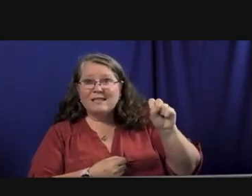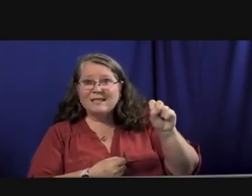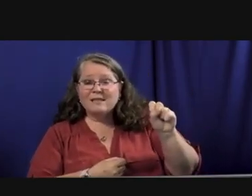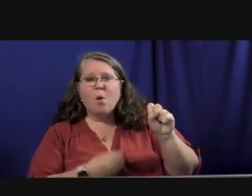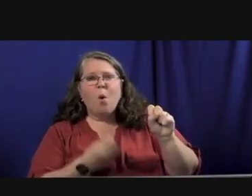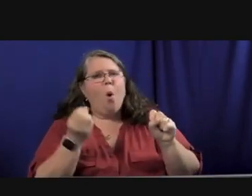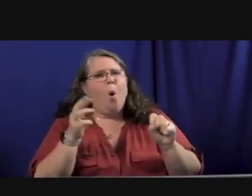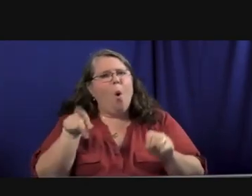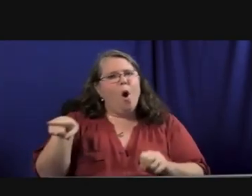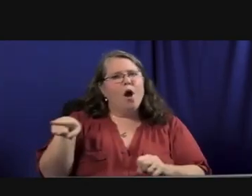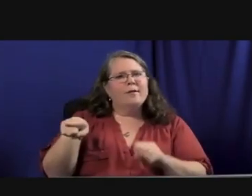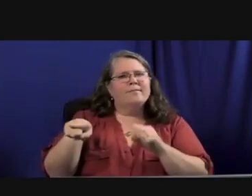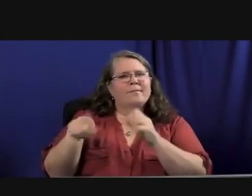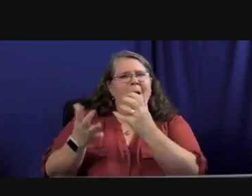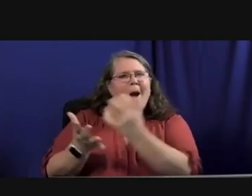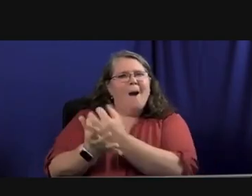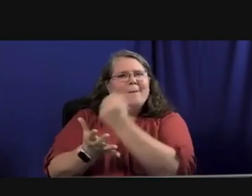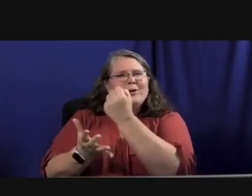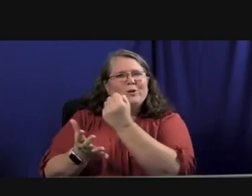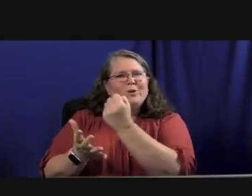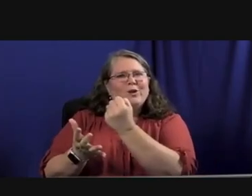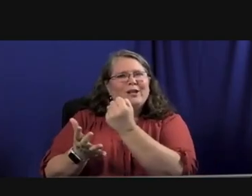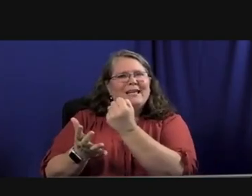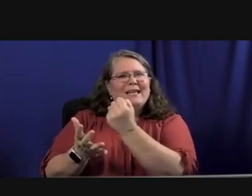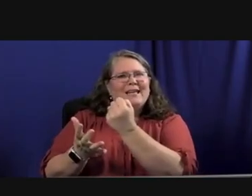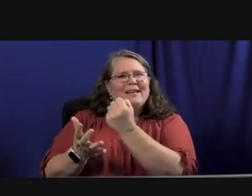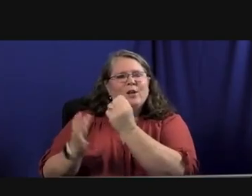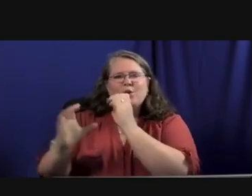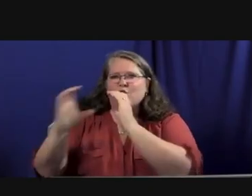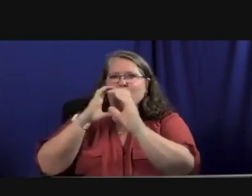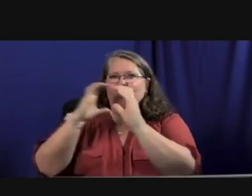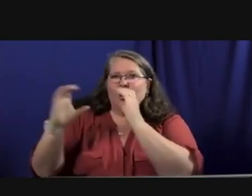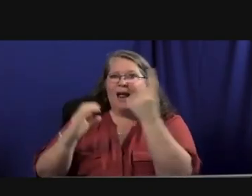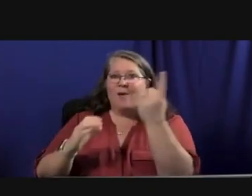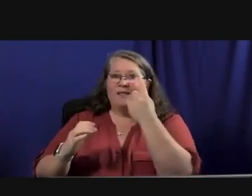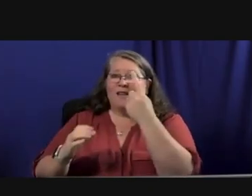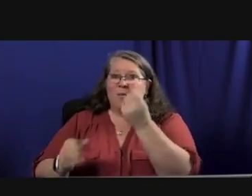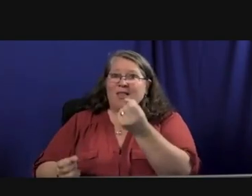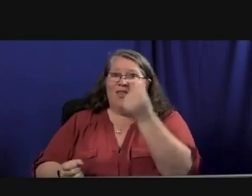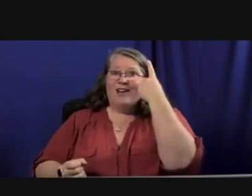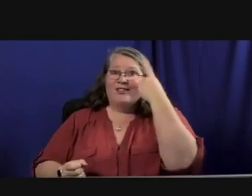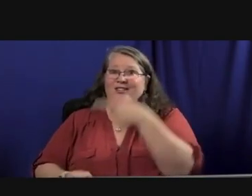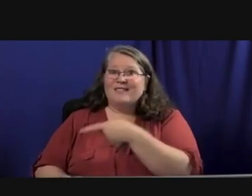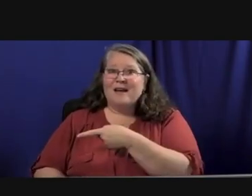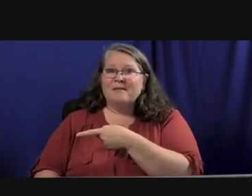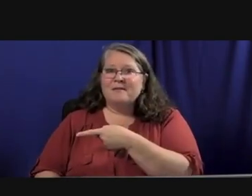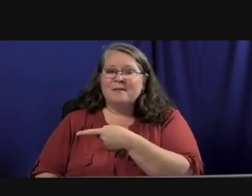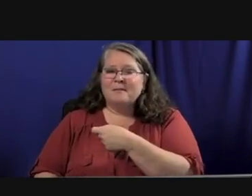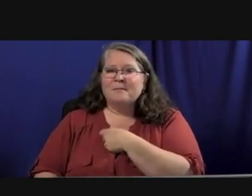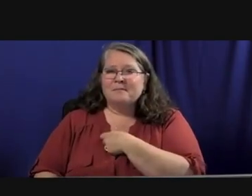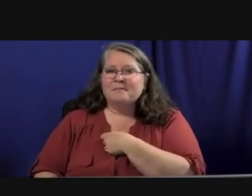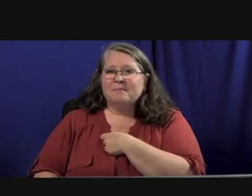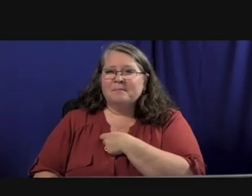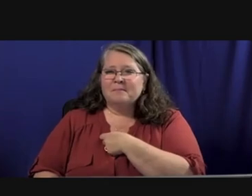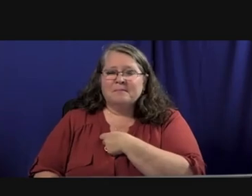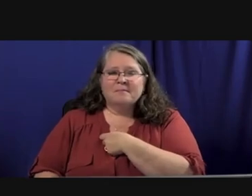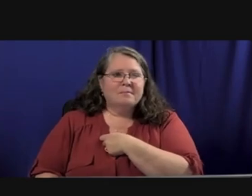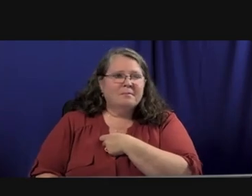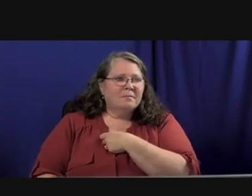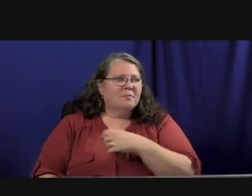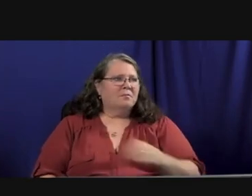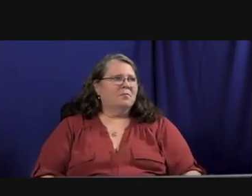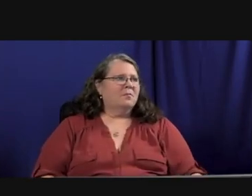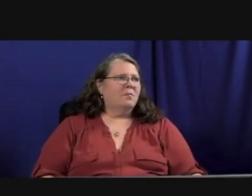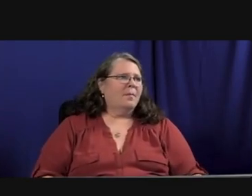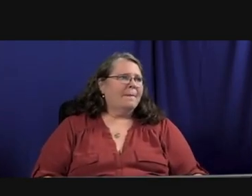mania, psychosis, or is it an opportunity to communicate with someone who actually understands them for the first